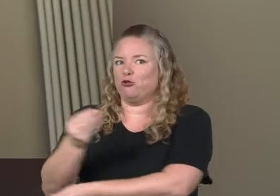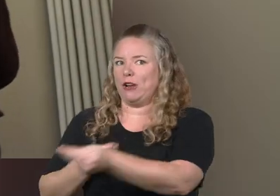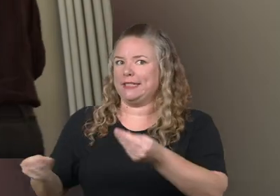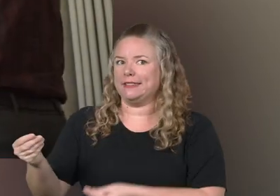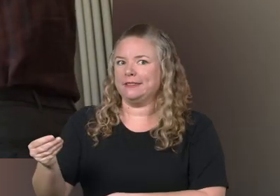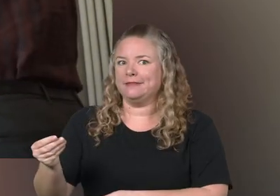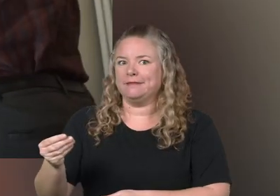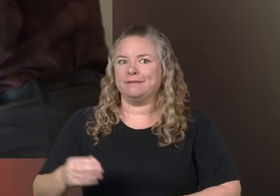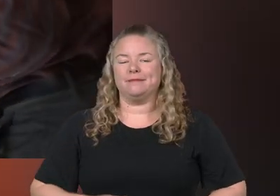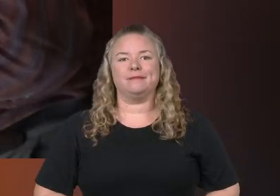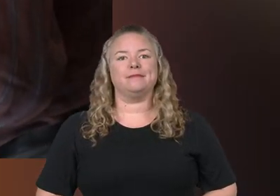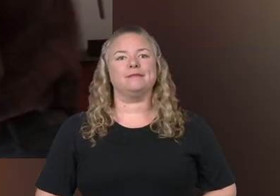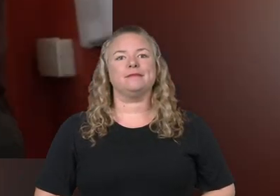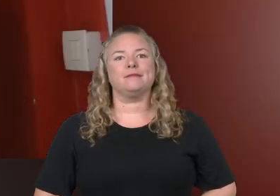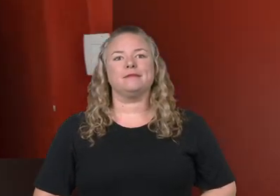trade.